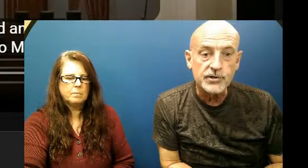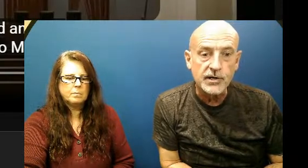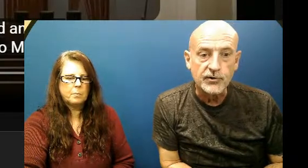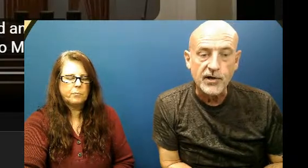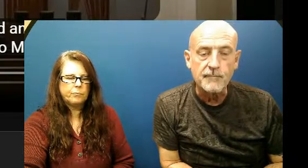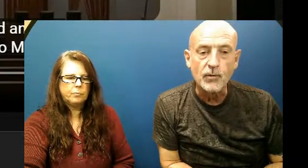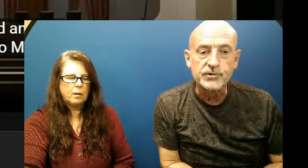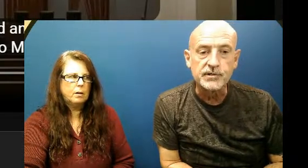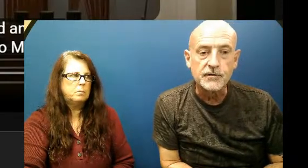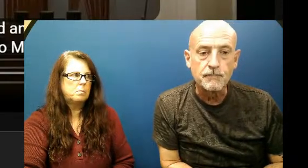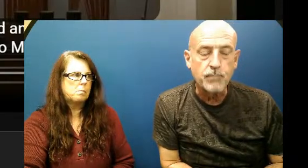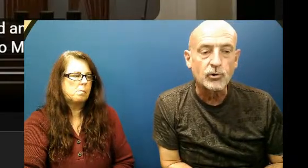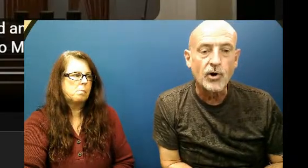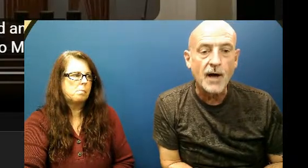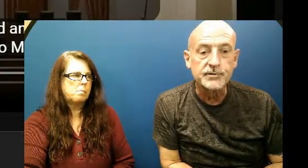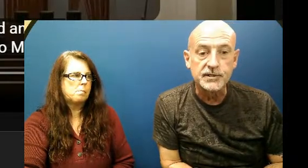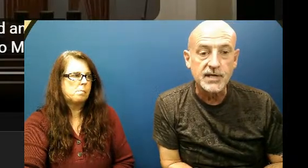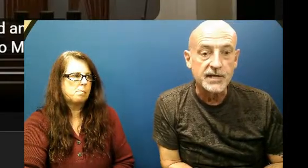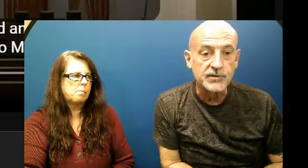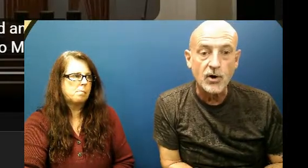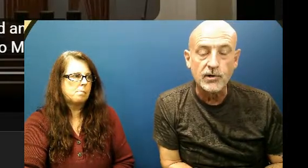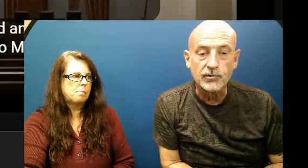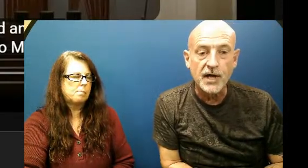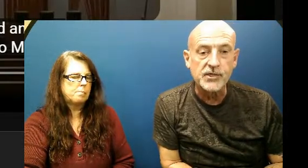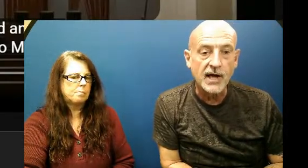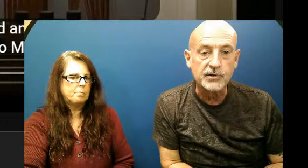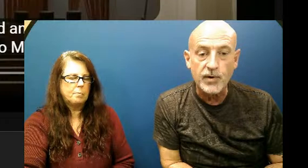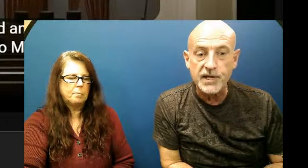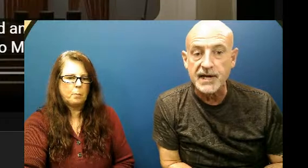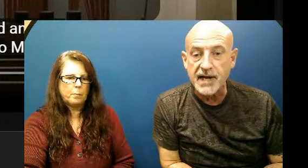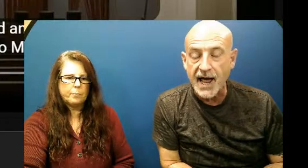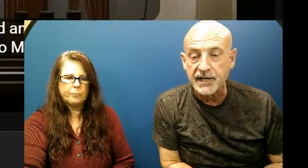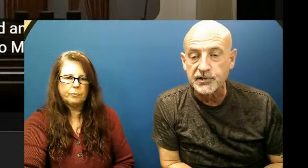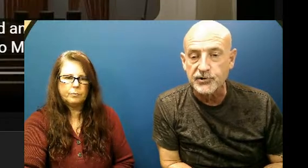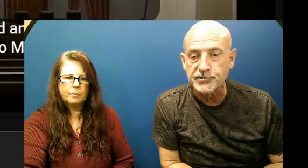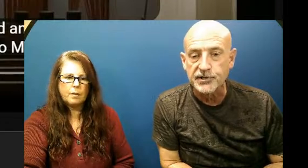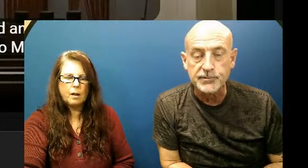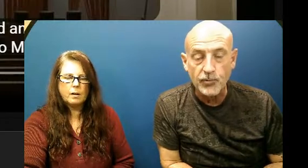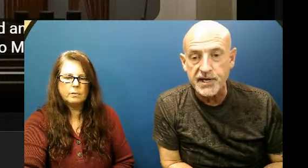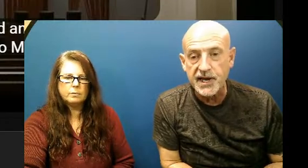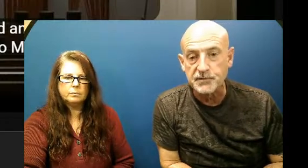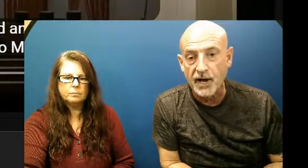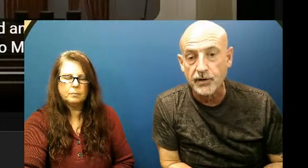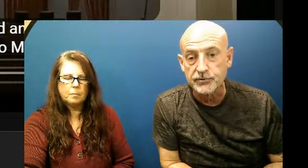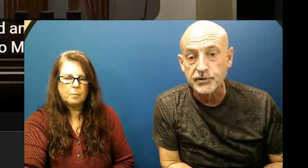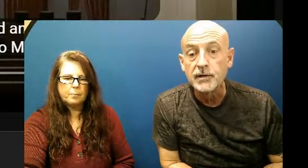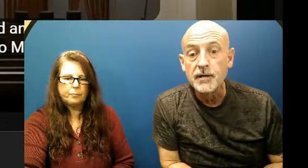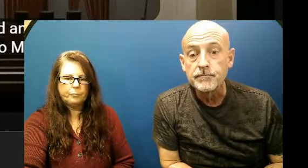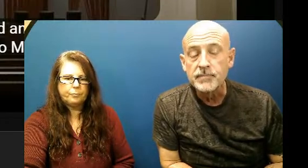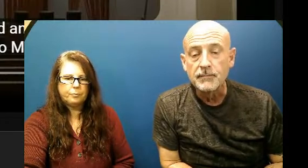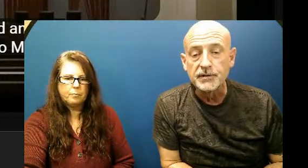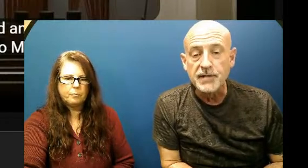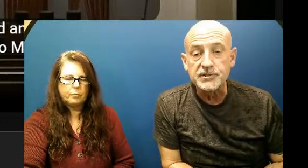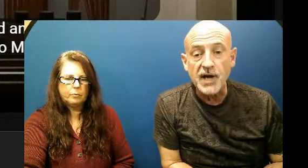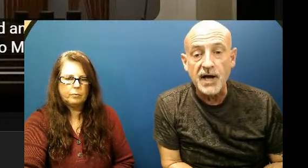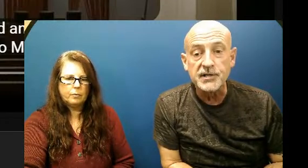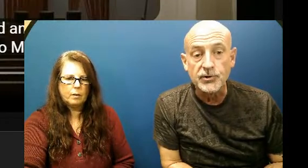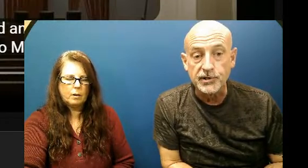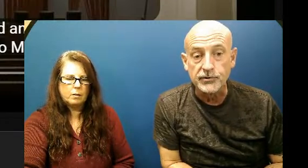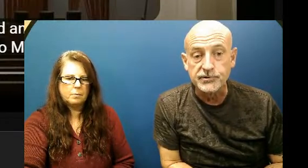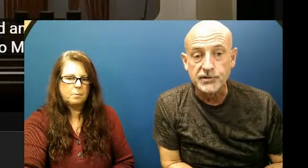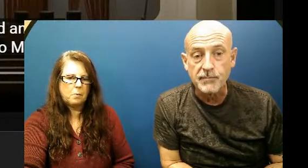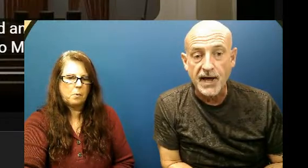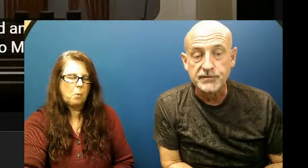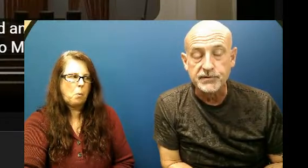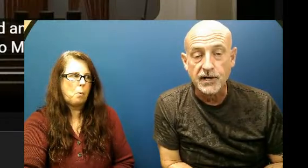4 years ago, the government was polar opposite, saying, no, we don't like that because we can't hack into your systems. We can't spy on you. But now that China's